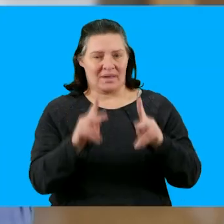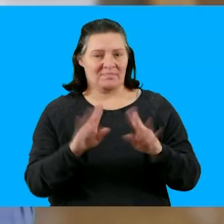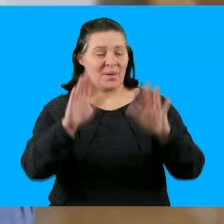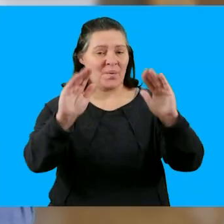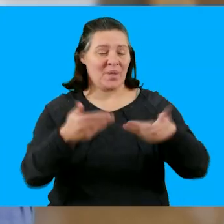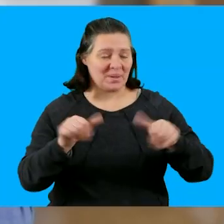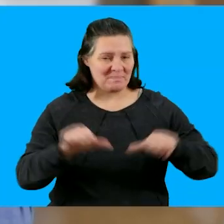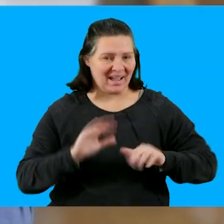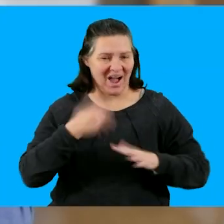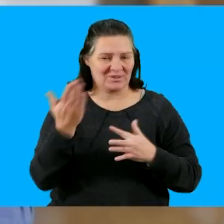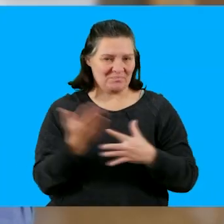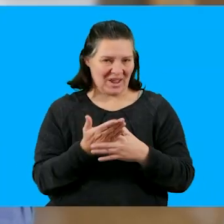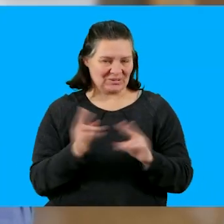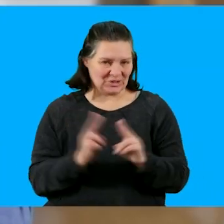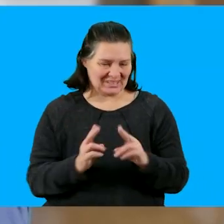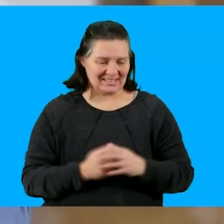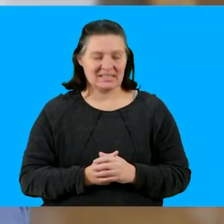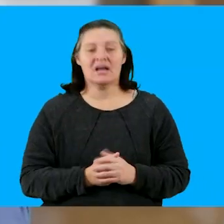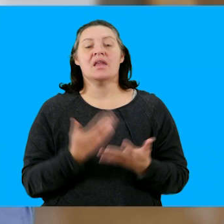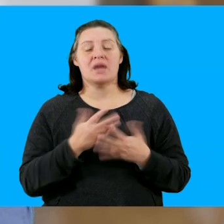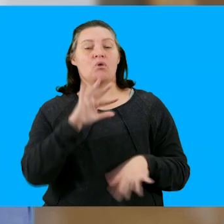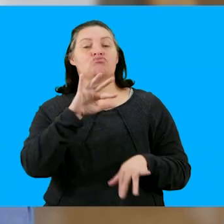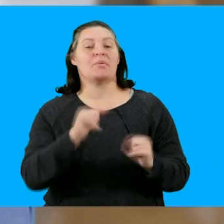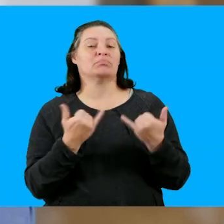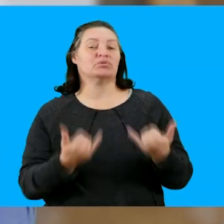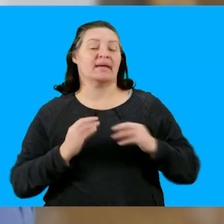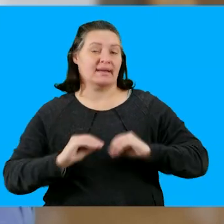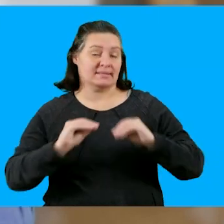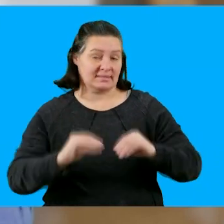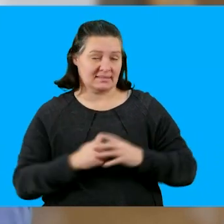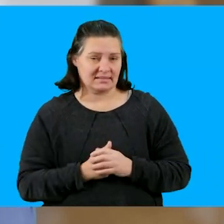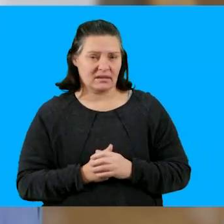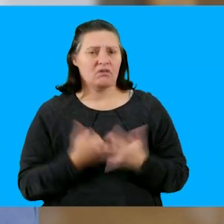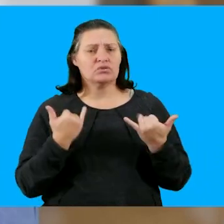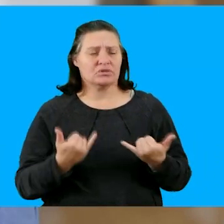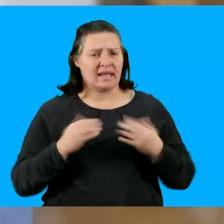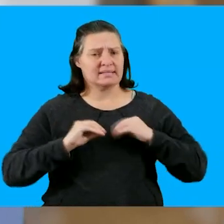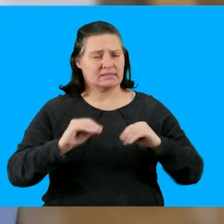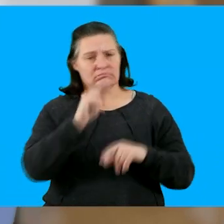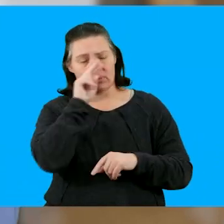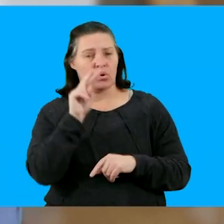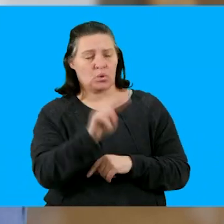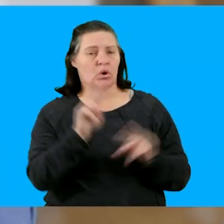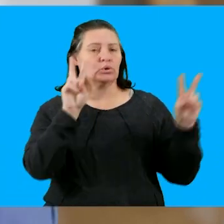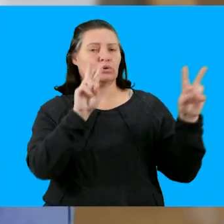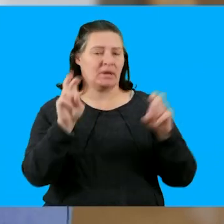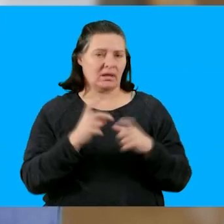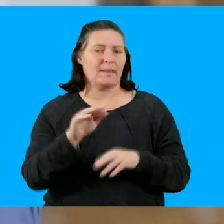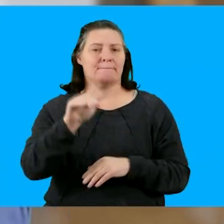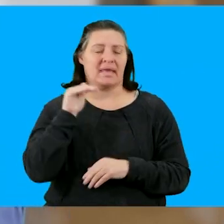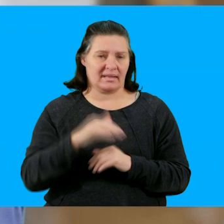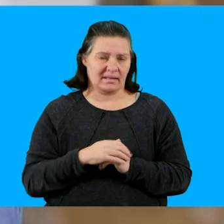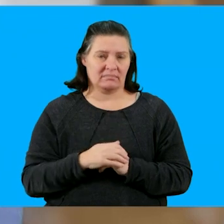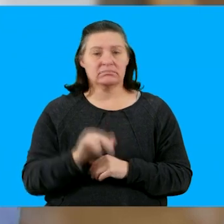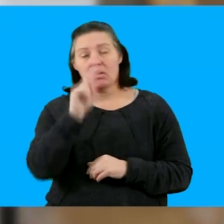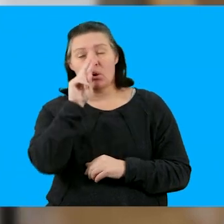Alright guys, welcome back after that short advert break. Let us quickly wrap up today's lesson. So in today's lesson, we've looked at the topic of